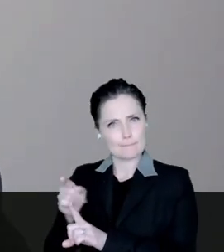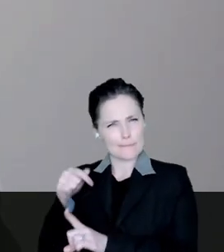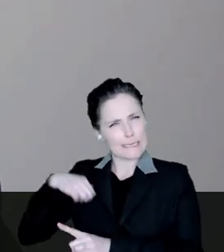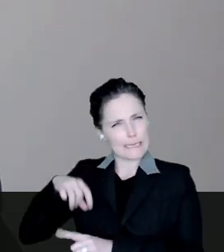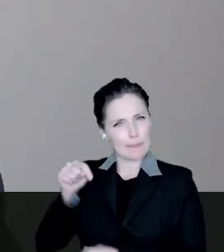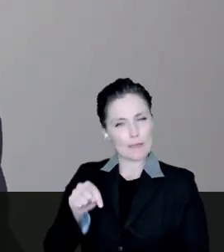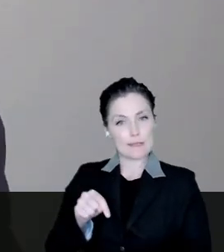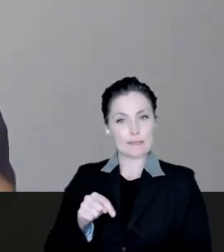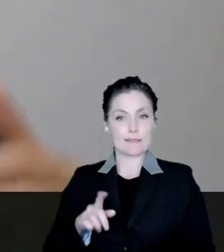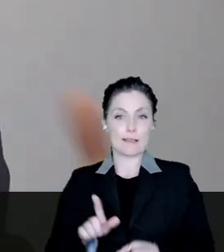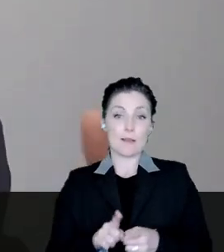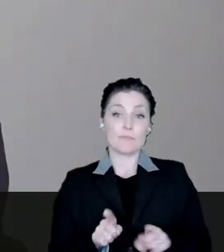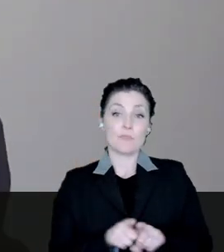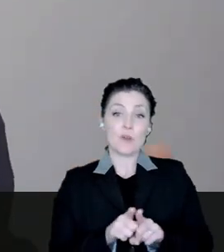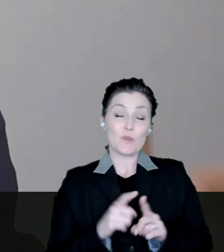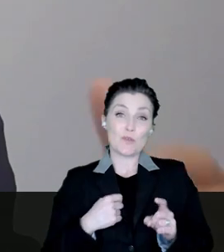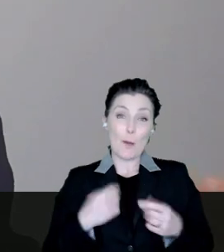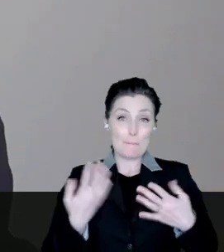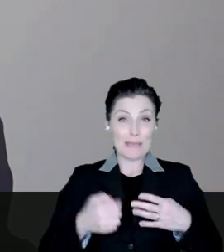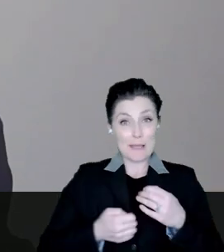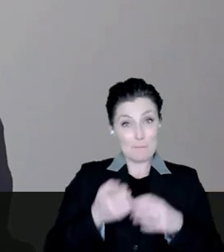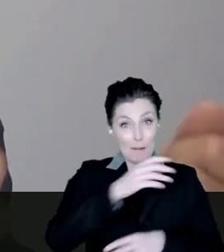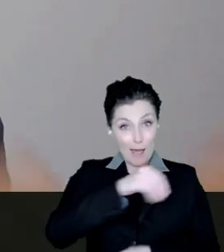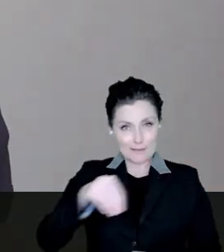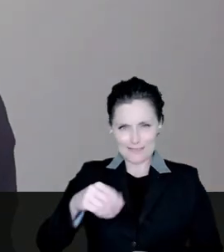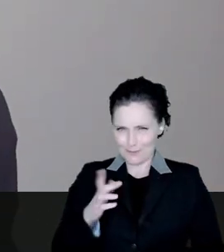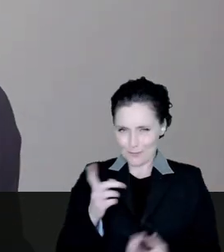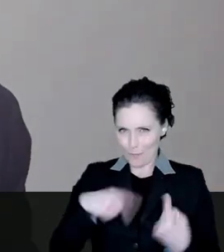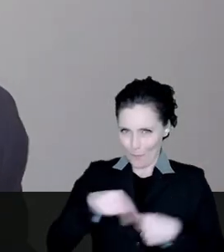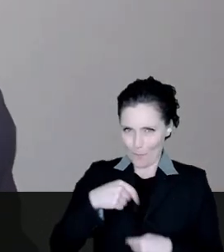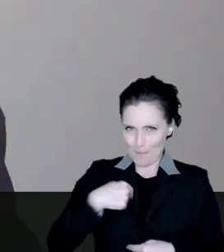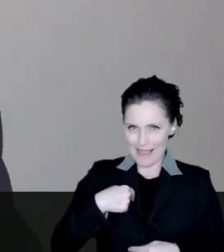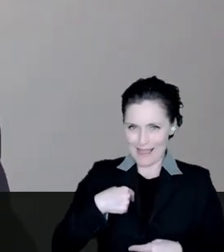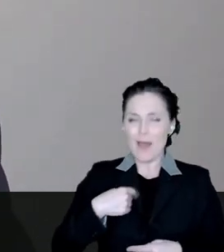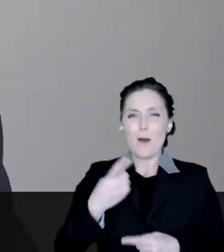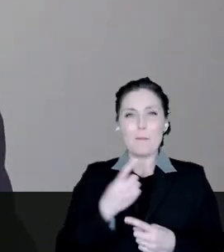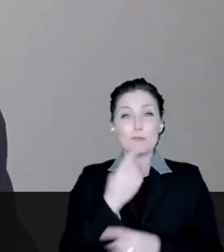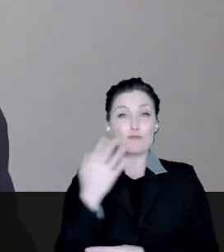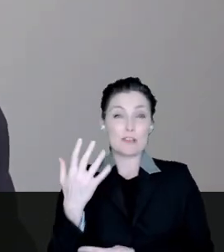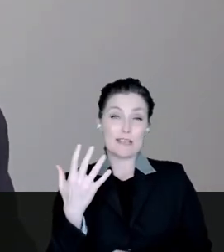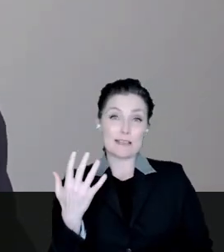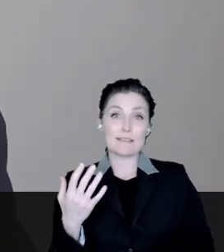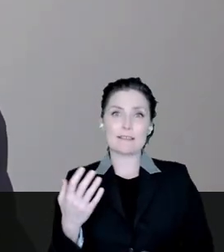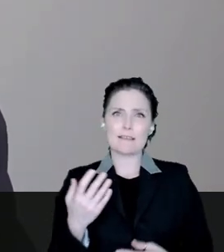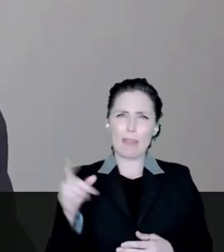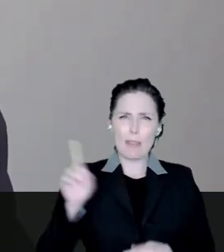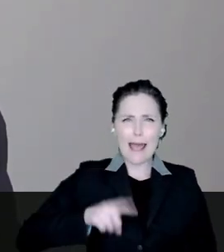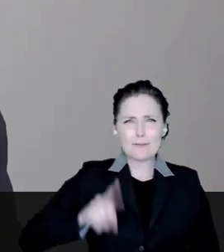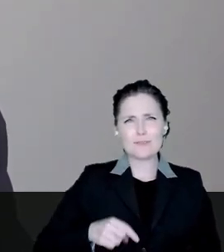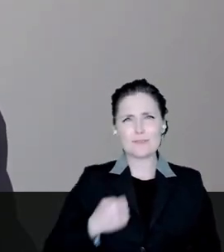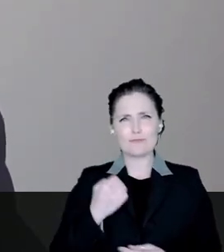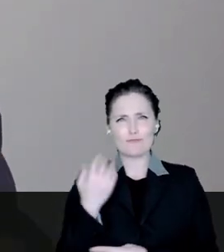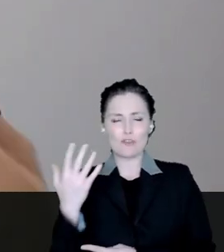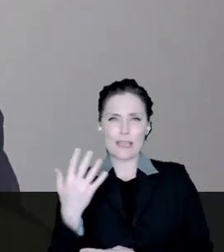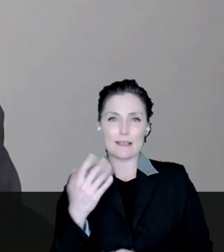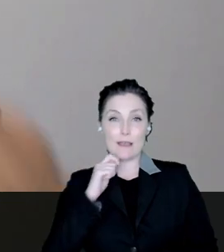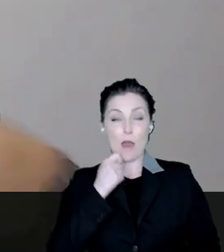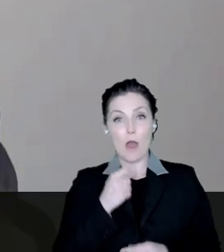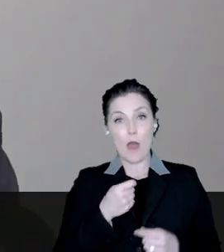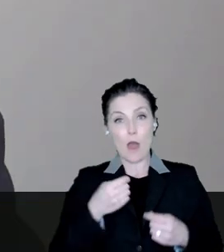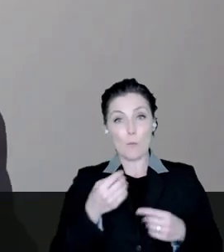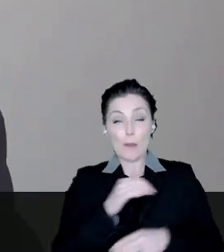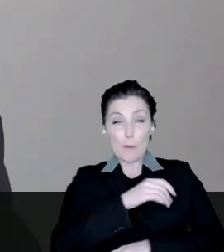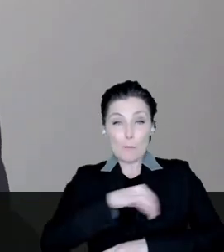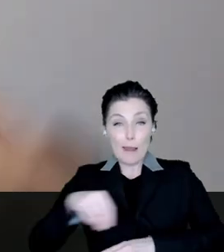credit for planting all of them, planted more than 350,000 trees. We're going to plant another 70,000 over the course of the next few weeks. We're planting